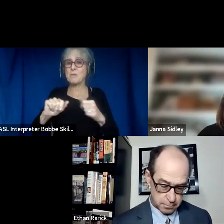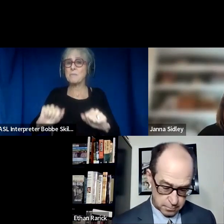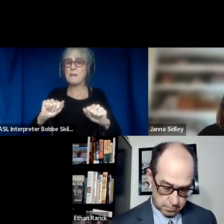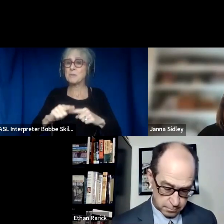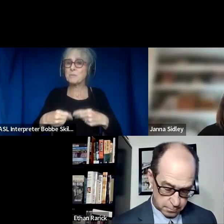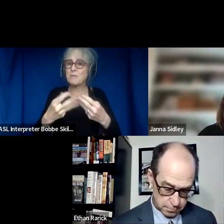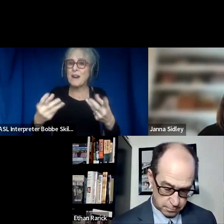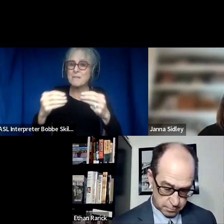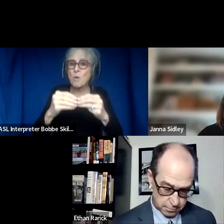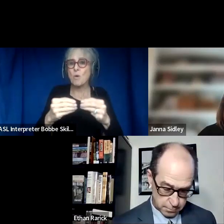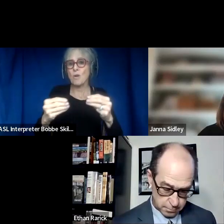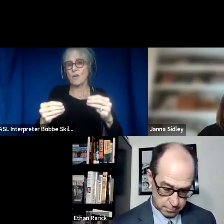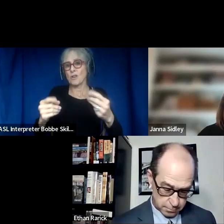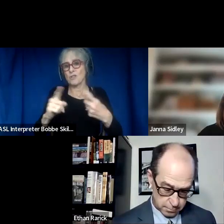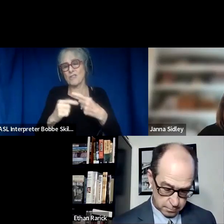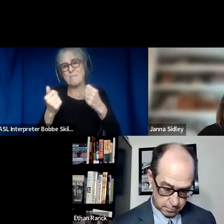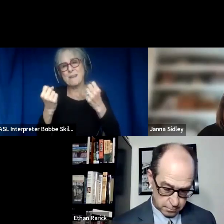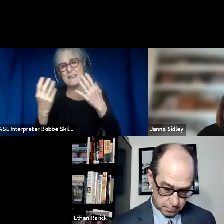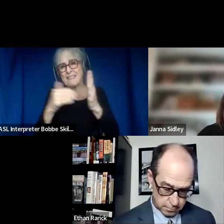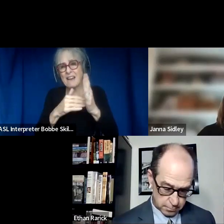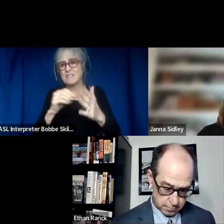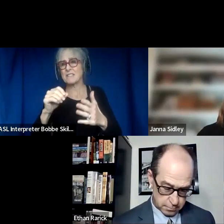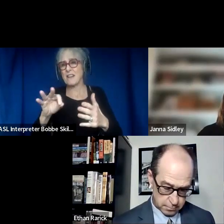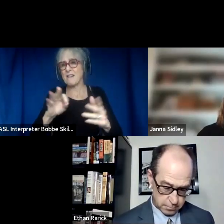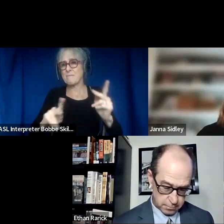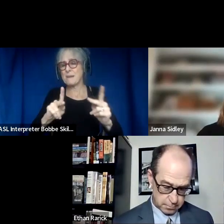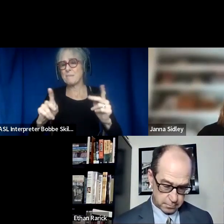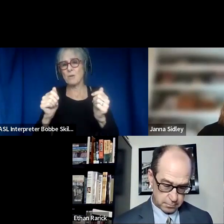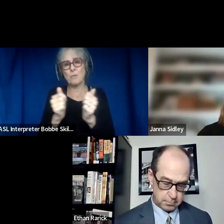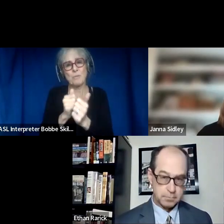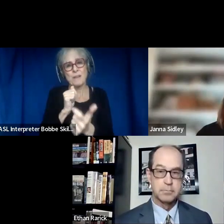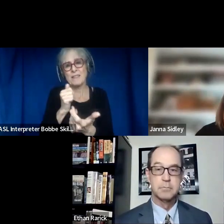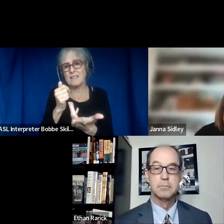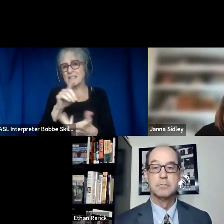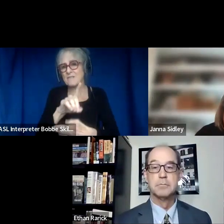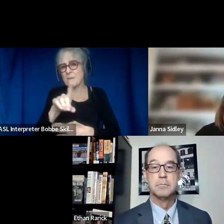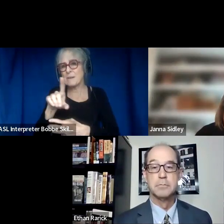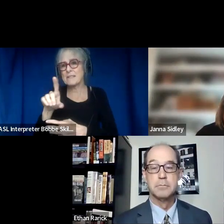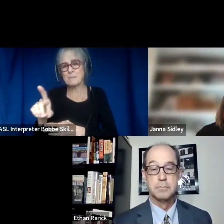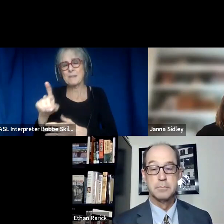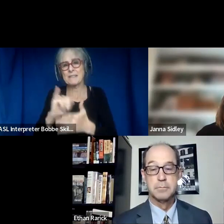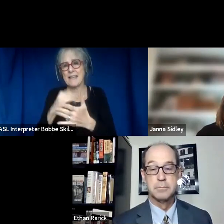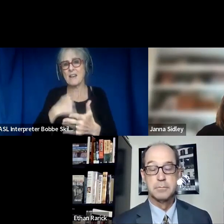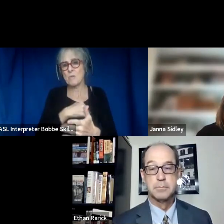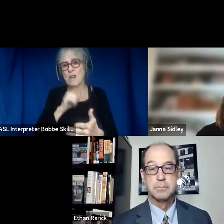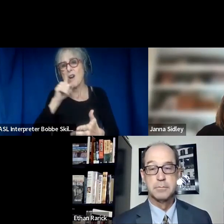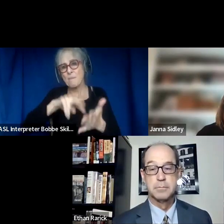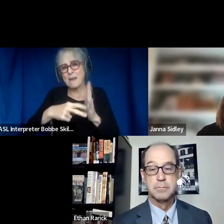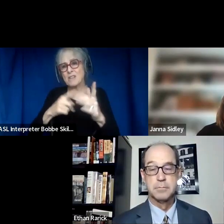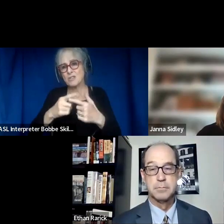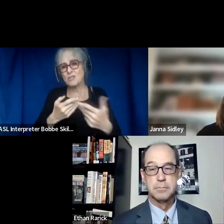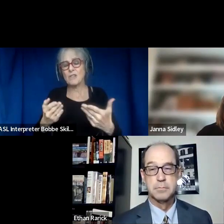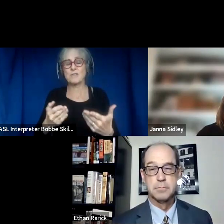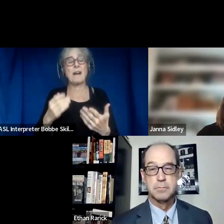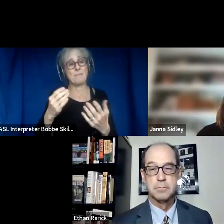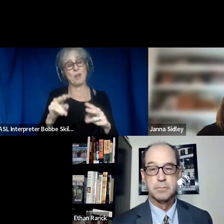representation to the thousands of people with intellectual and developmental disabilities that we are meant to serve. So I recommend looking at